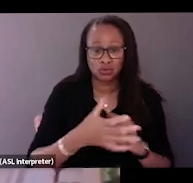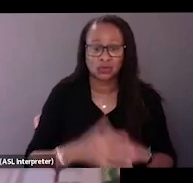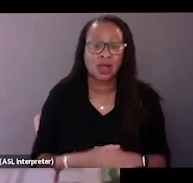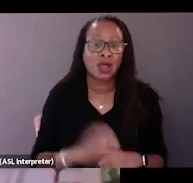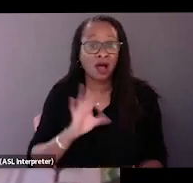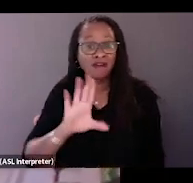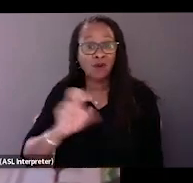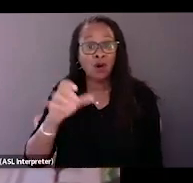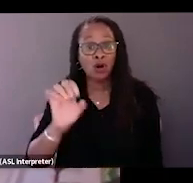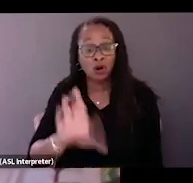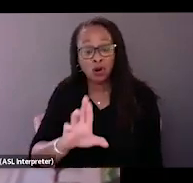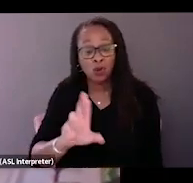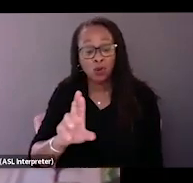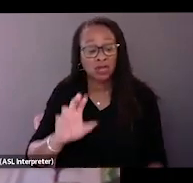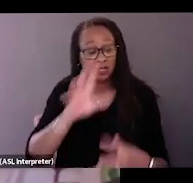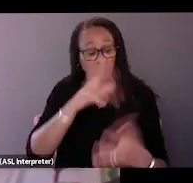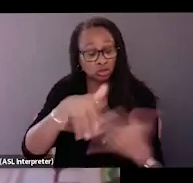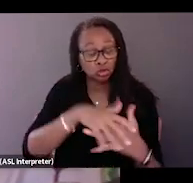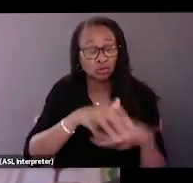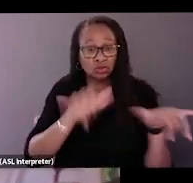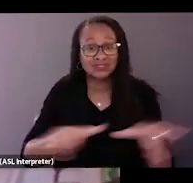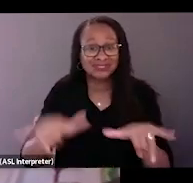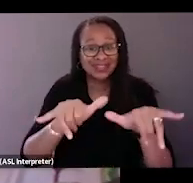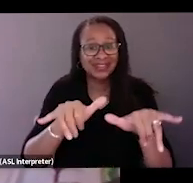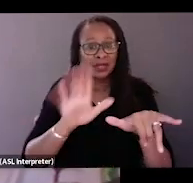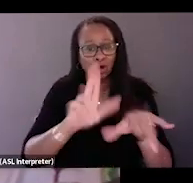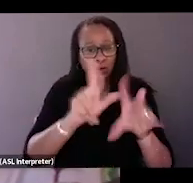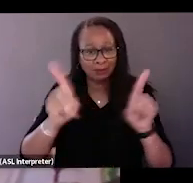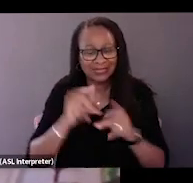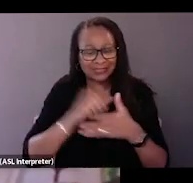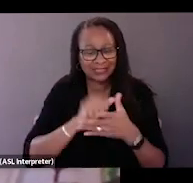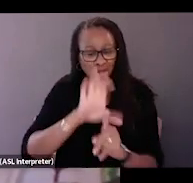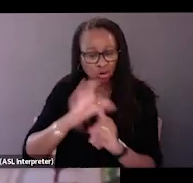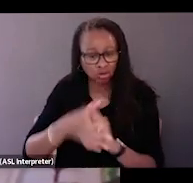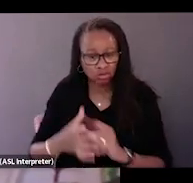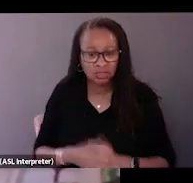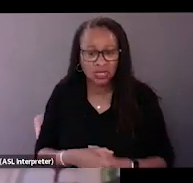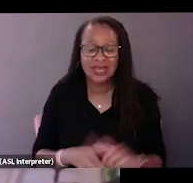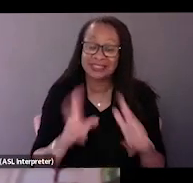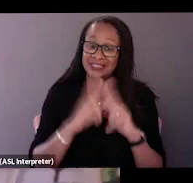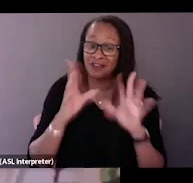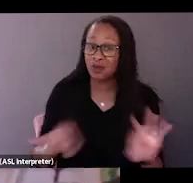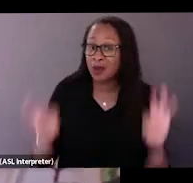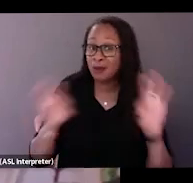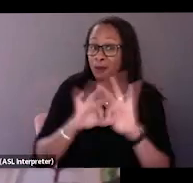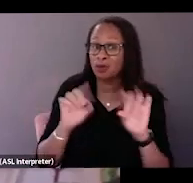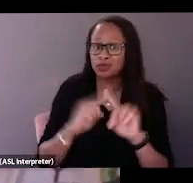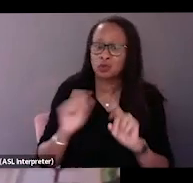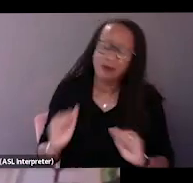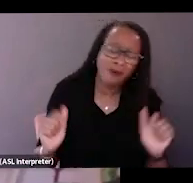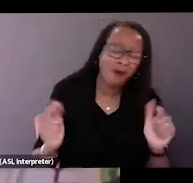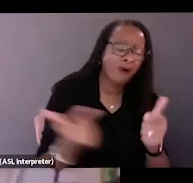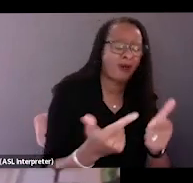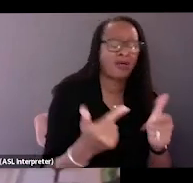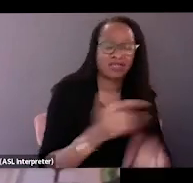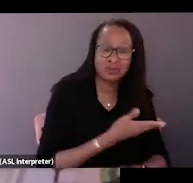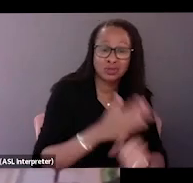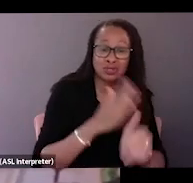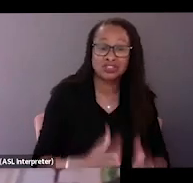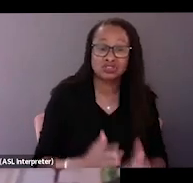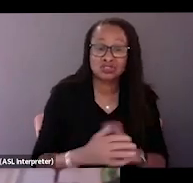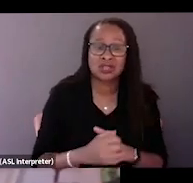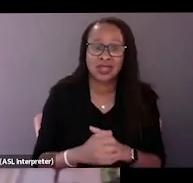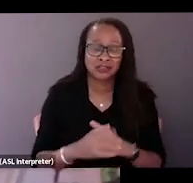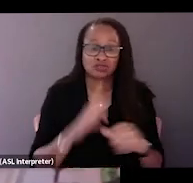her social standing and her social place. So she's really important to all these musicians. She